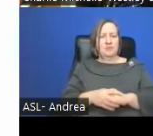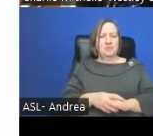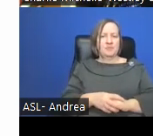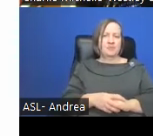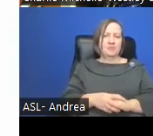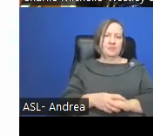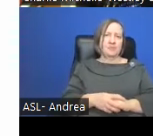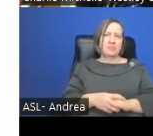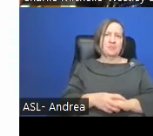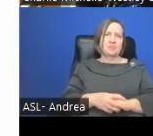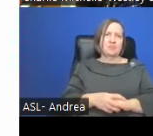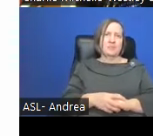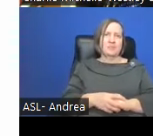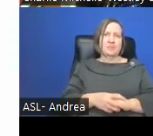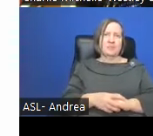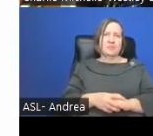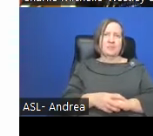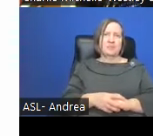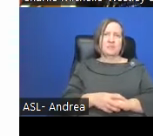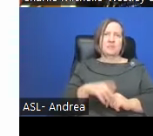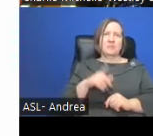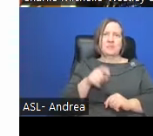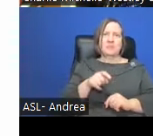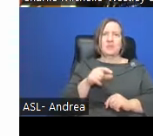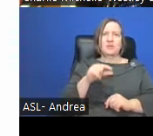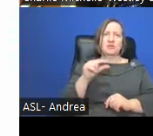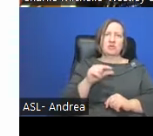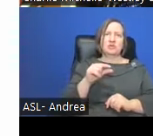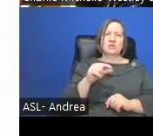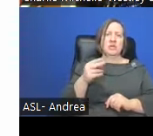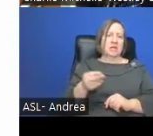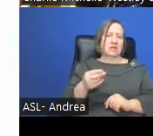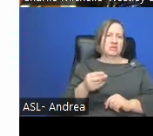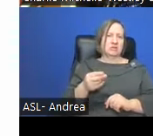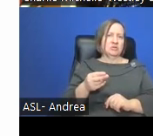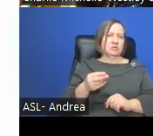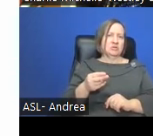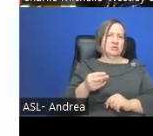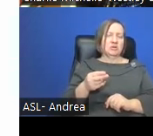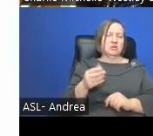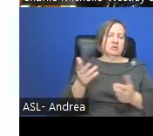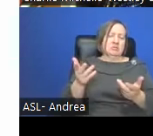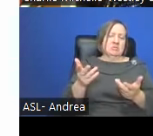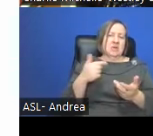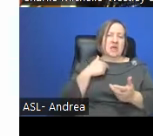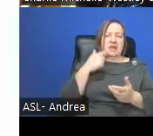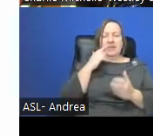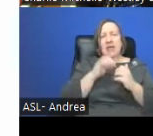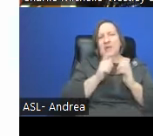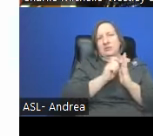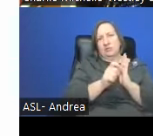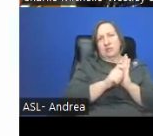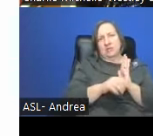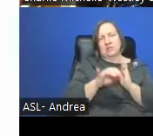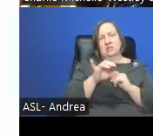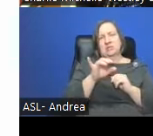So, should be G and H. you know, it doesn't, I think the way it's written is